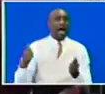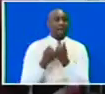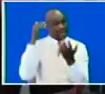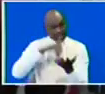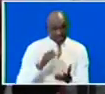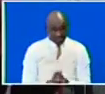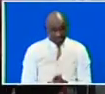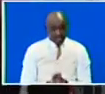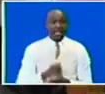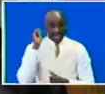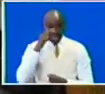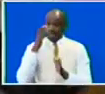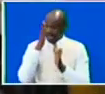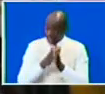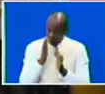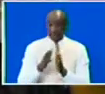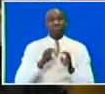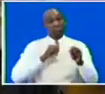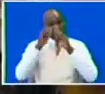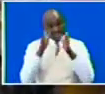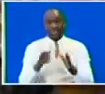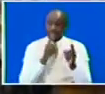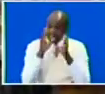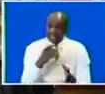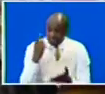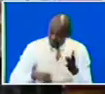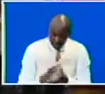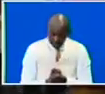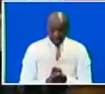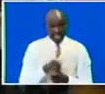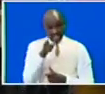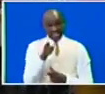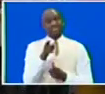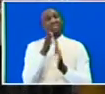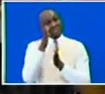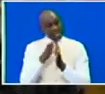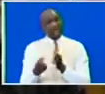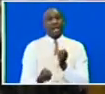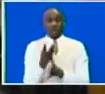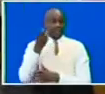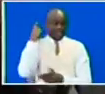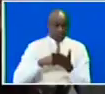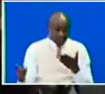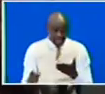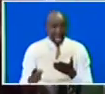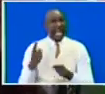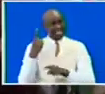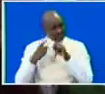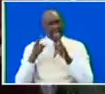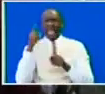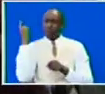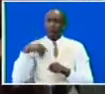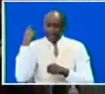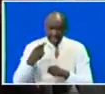Kenya. According to Kenya Railways Managing Director Atanas Maina, the passenger train service launched last week has experienced a daily surge